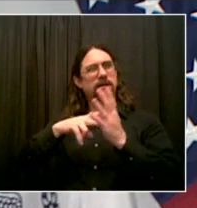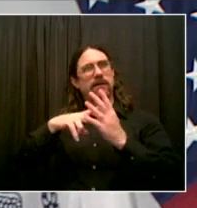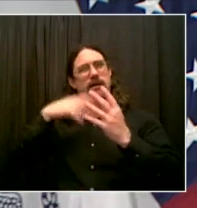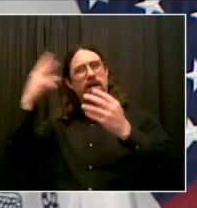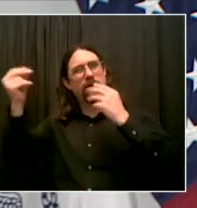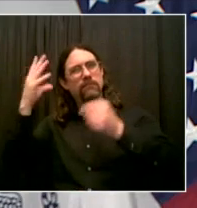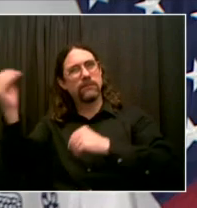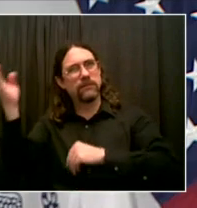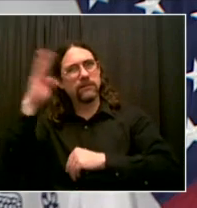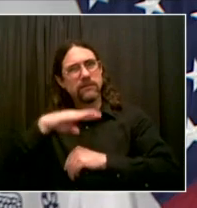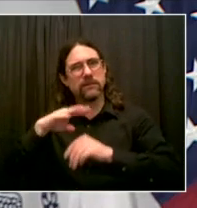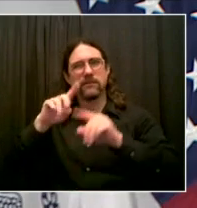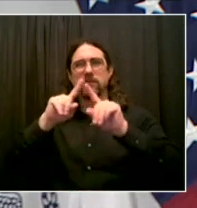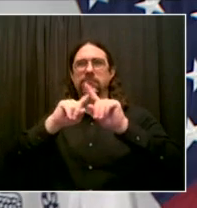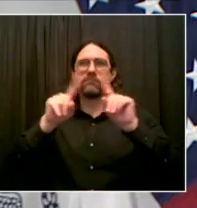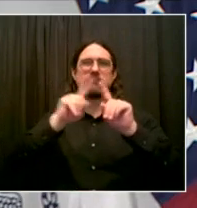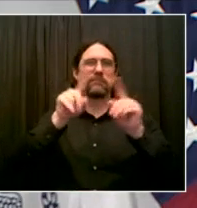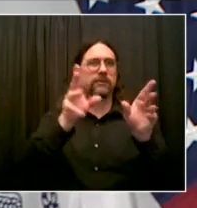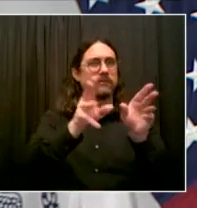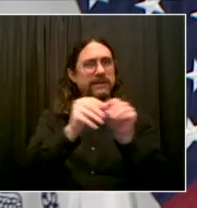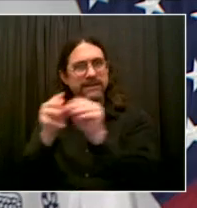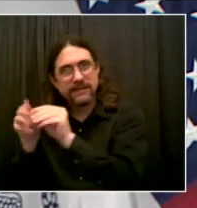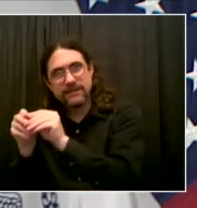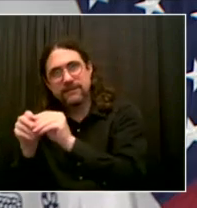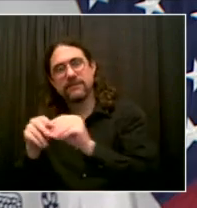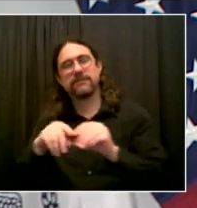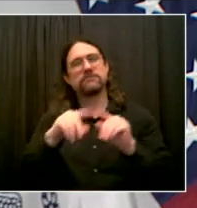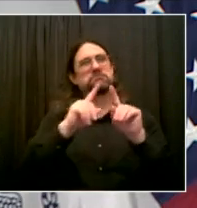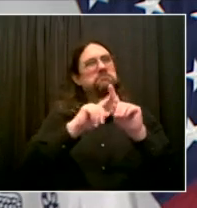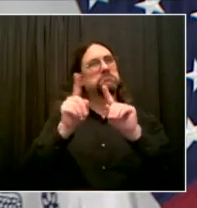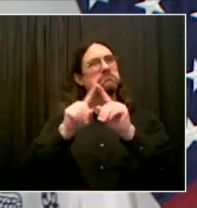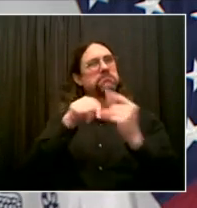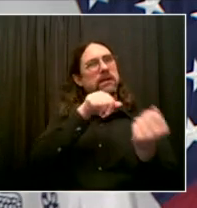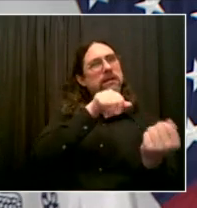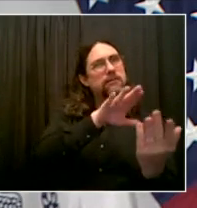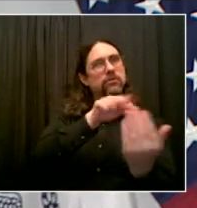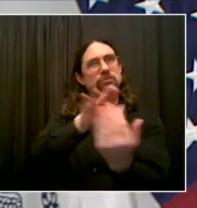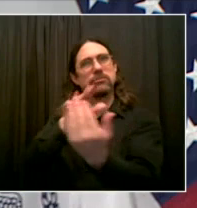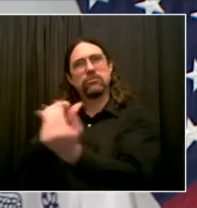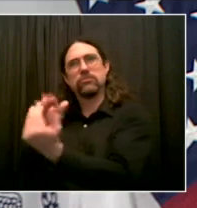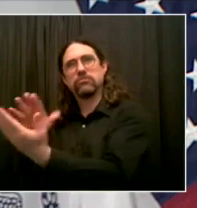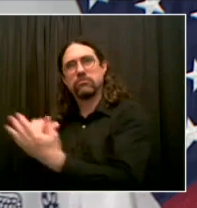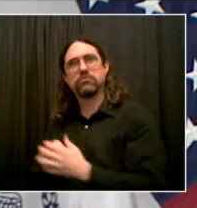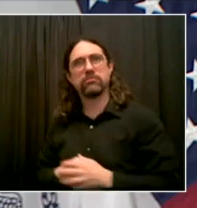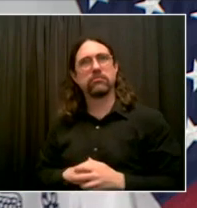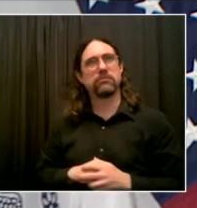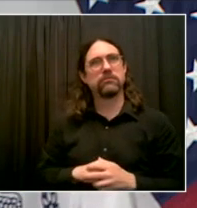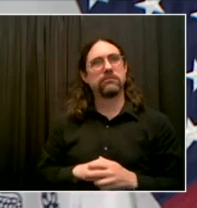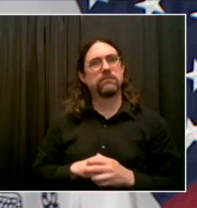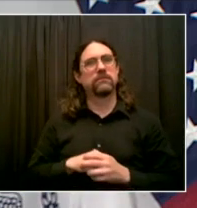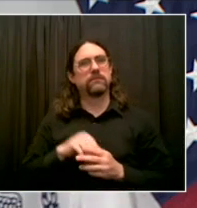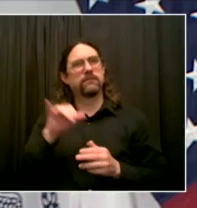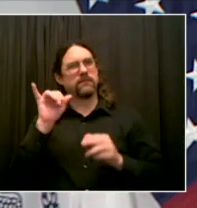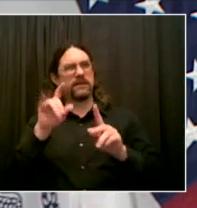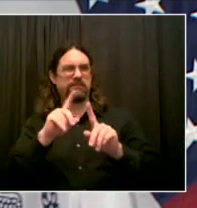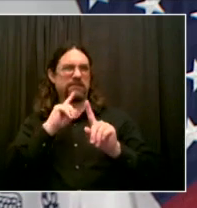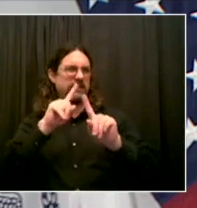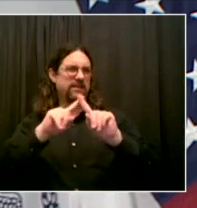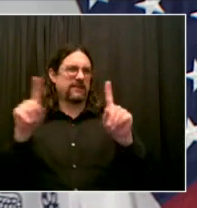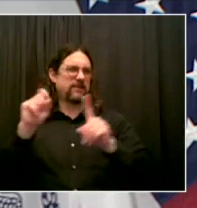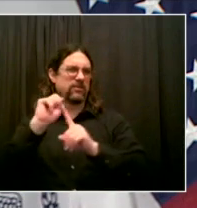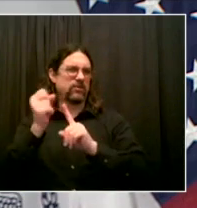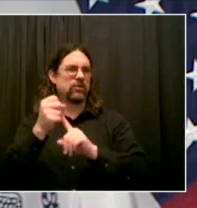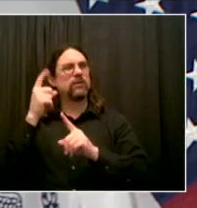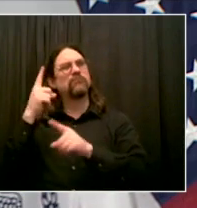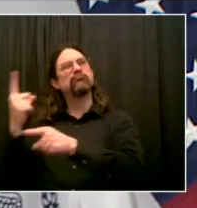thing as what we're dealing with here. What I have absolutely found in the context of this